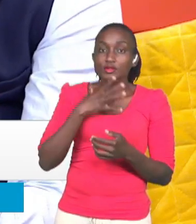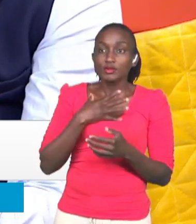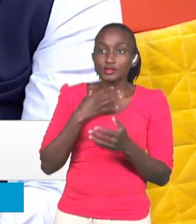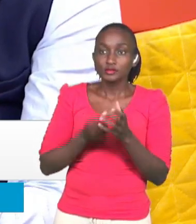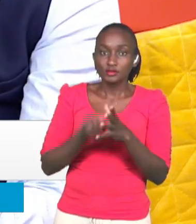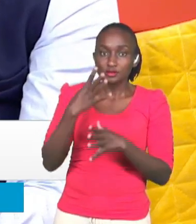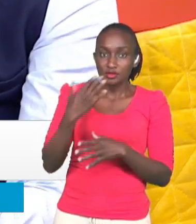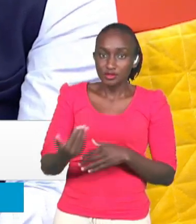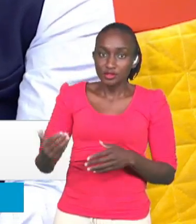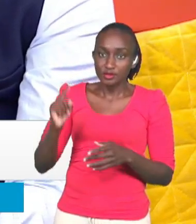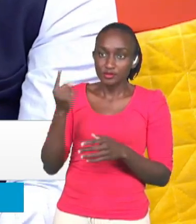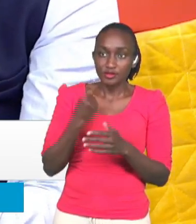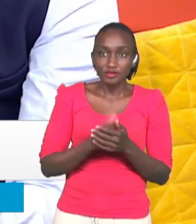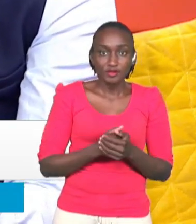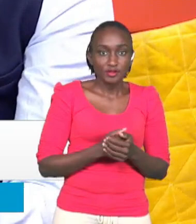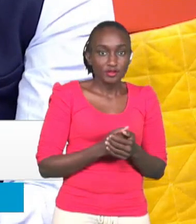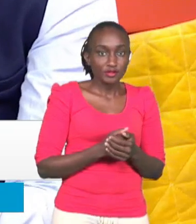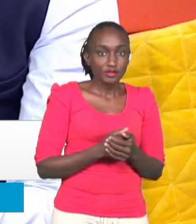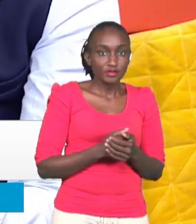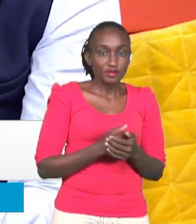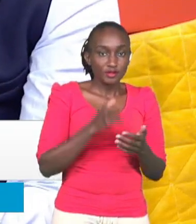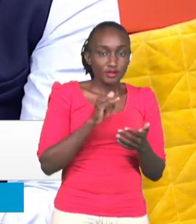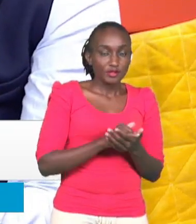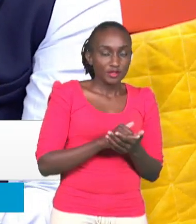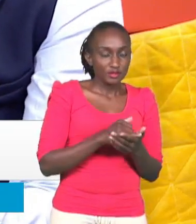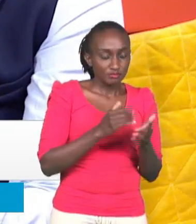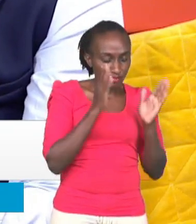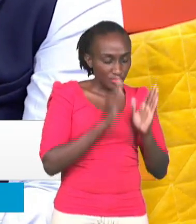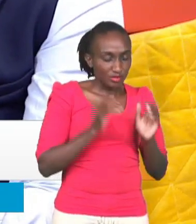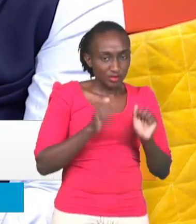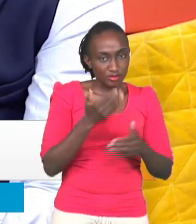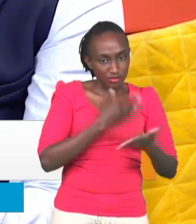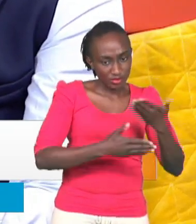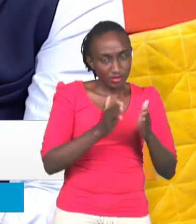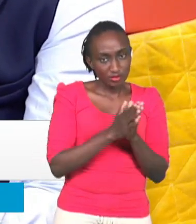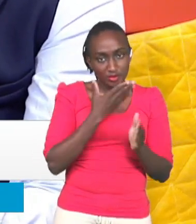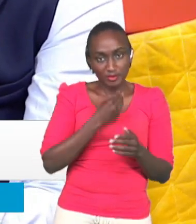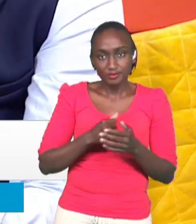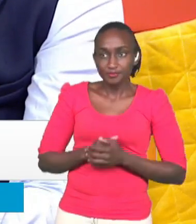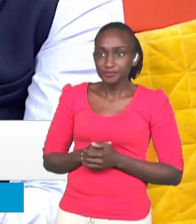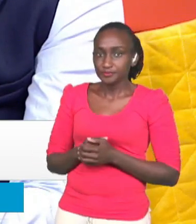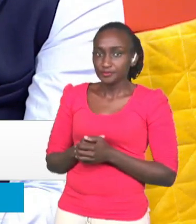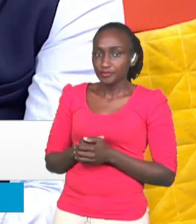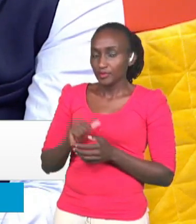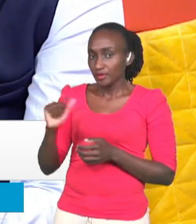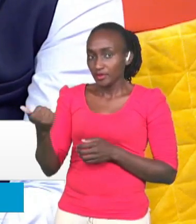I think this is something they can discuss. Yeah, that is a personal thing. But that's personal. Yeah. All right. Another one. Of course, you didn't mention your